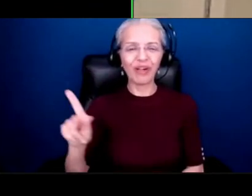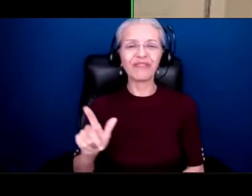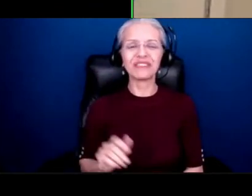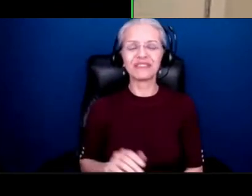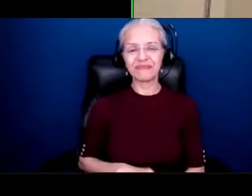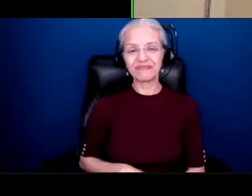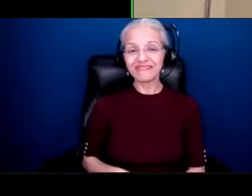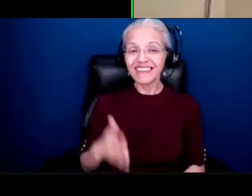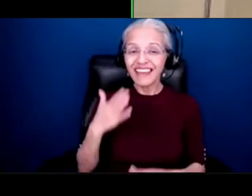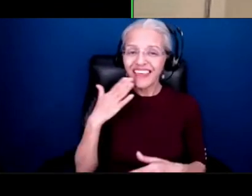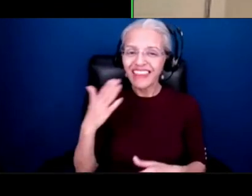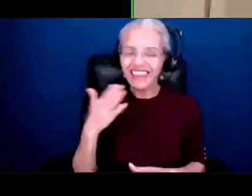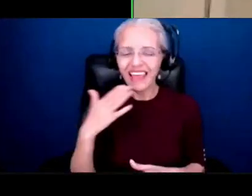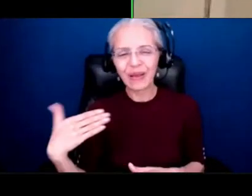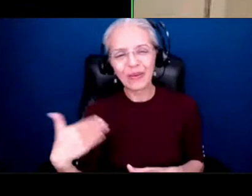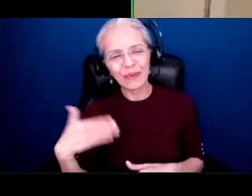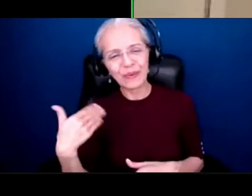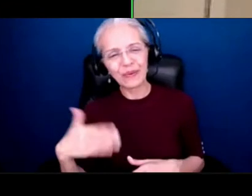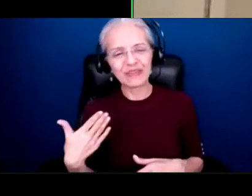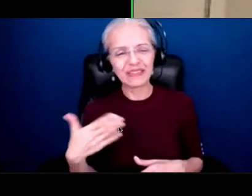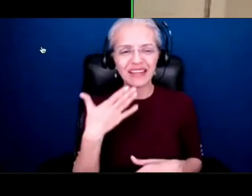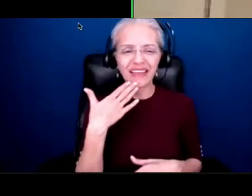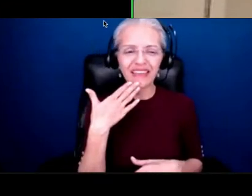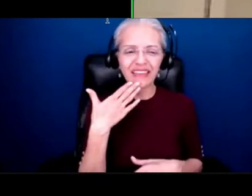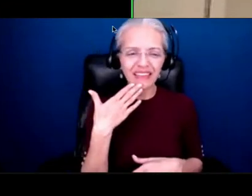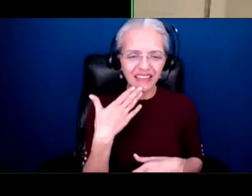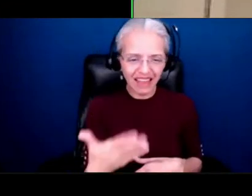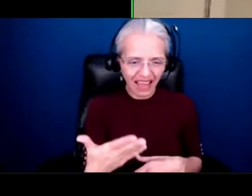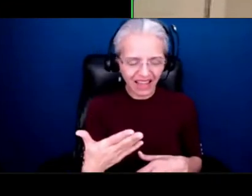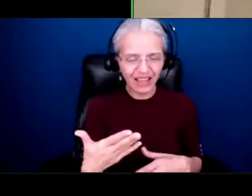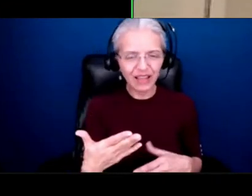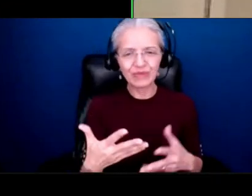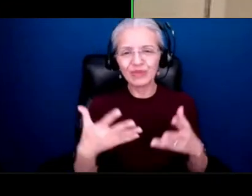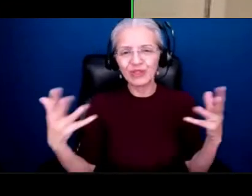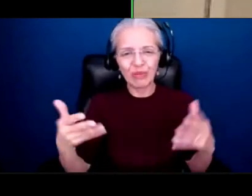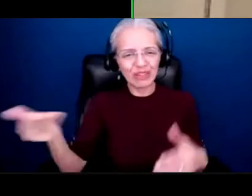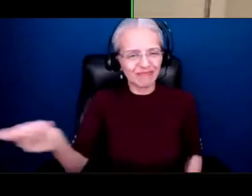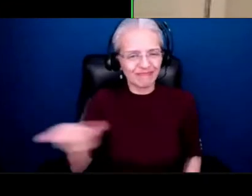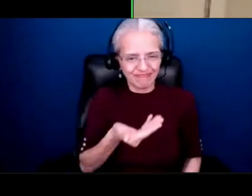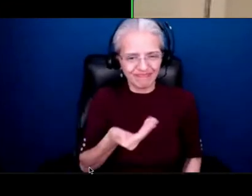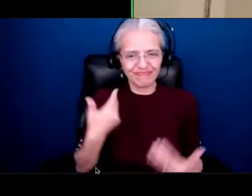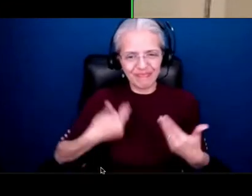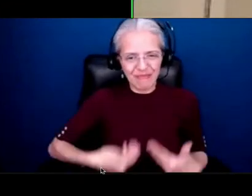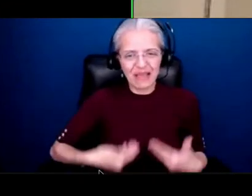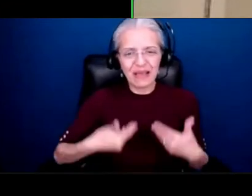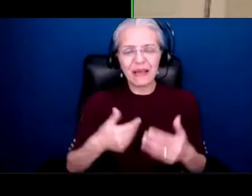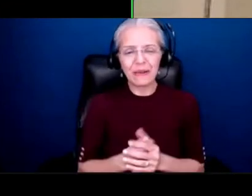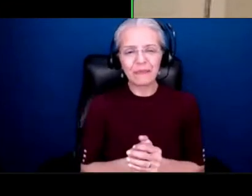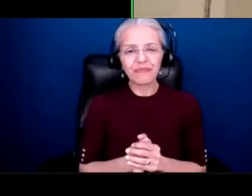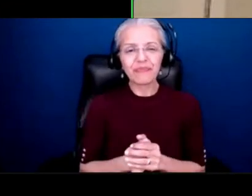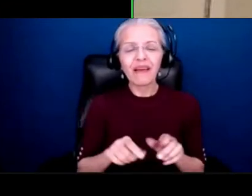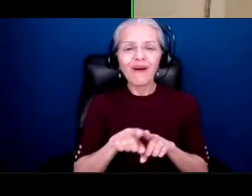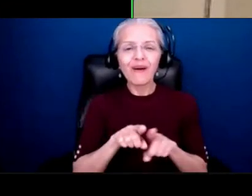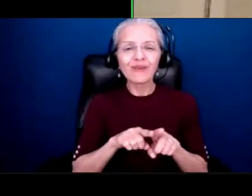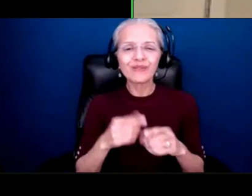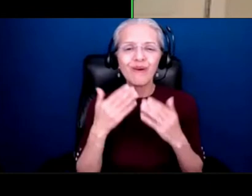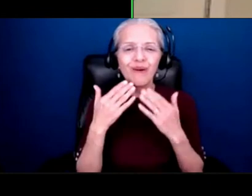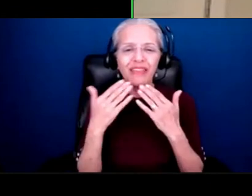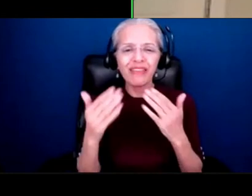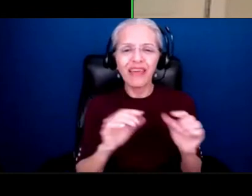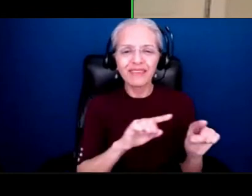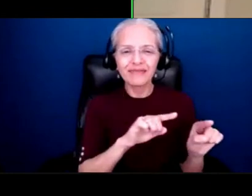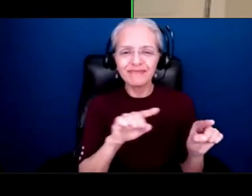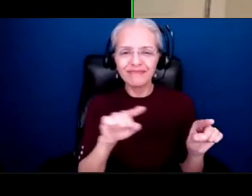everyone. Oh, Josh, thank you. Thanks so much for having me tonight. I also want to thank everyone